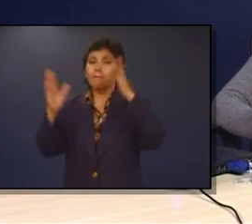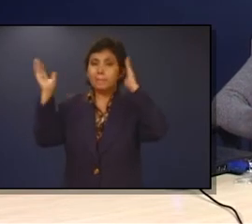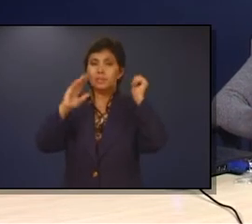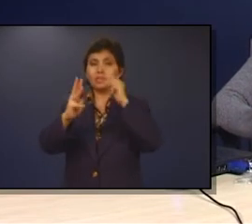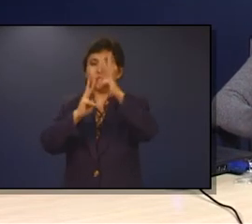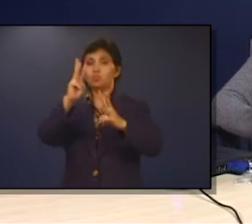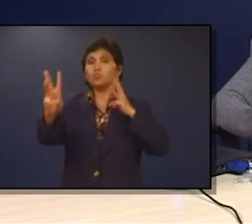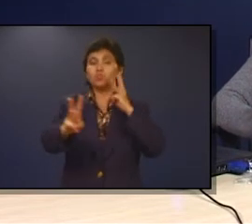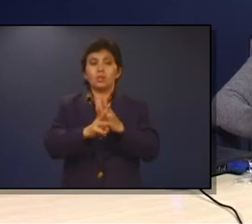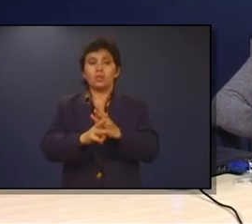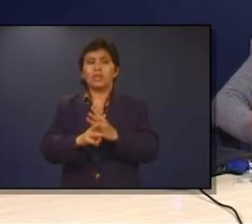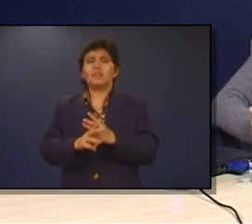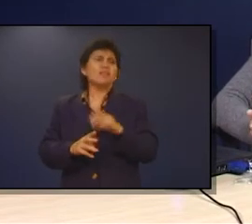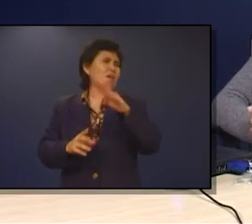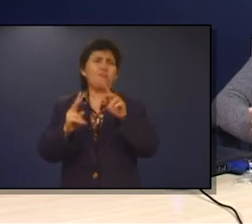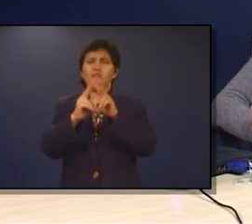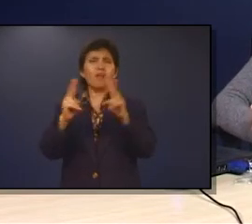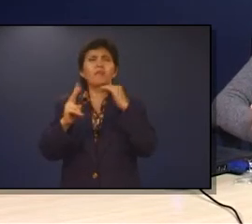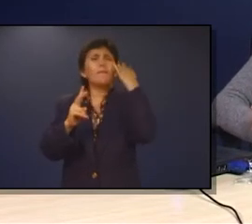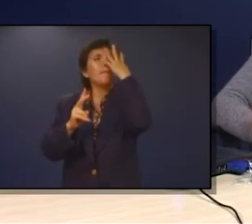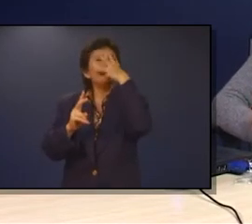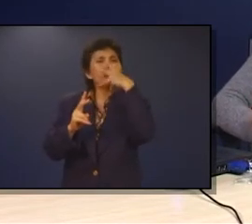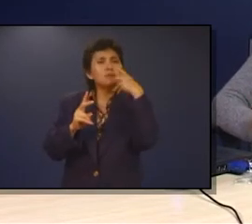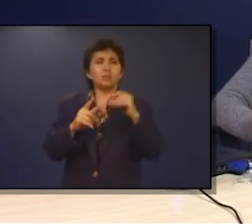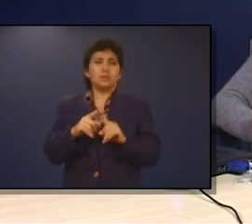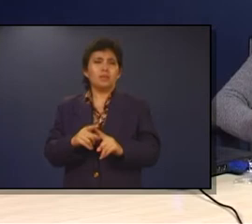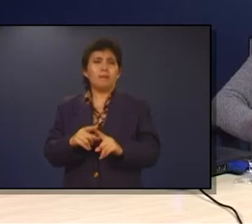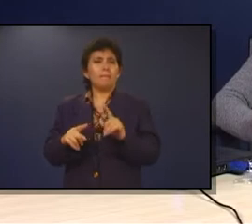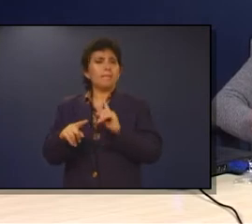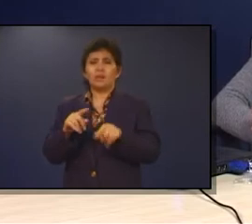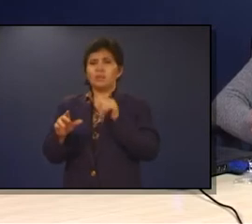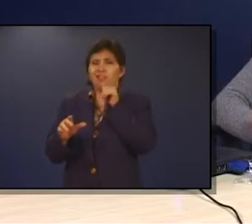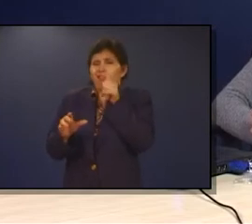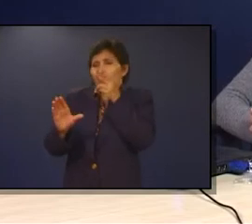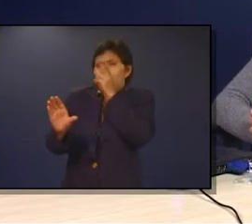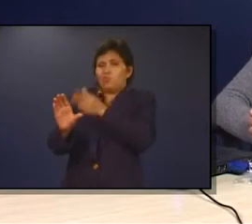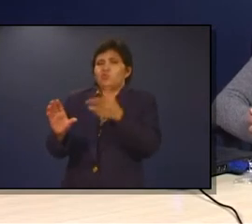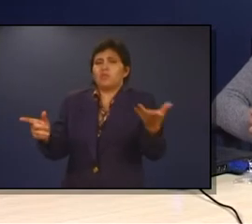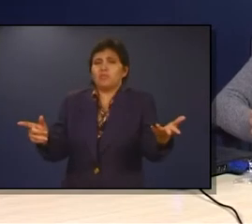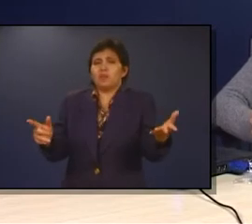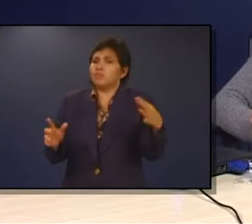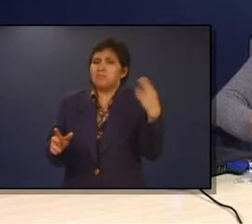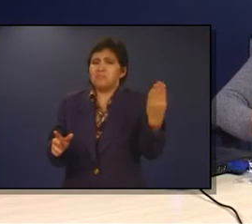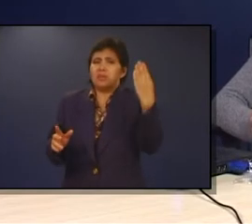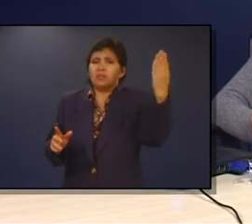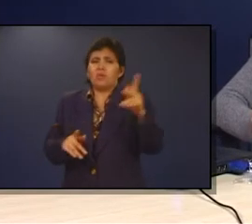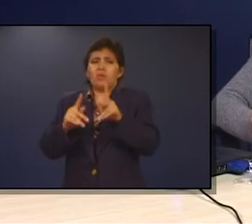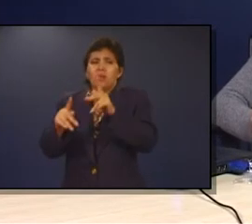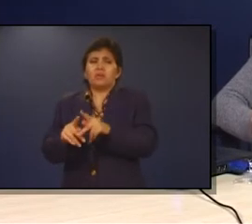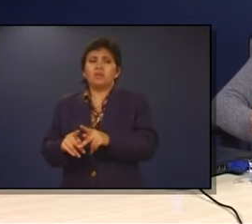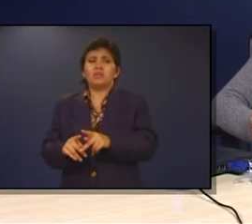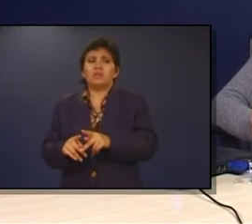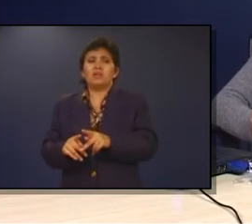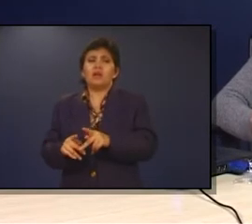I see that there are pretty people around, but pretty people, they do not join that. But it's usually people with